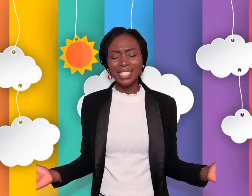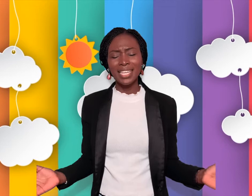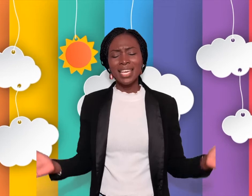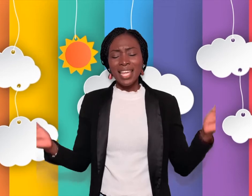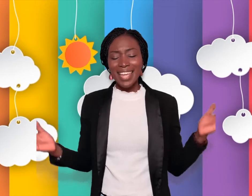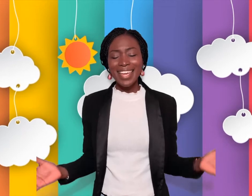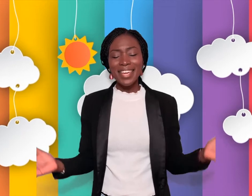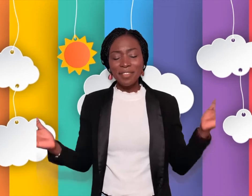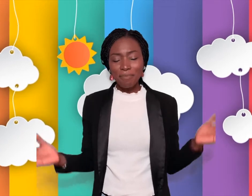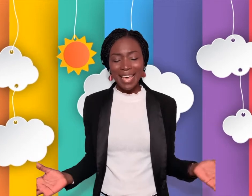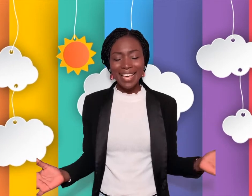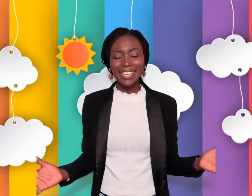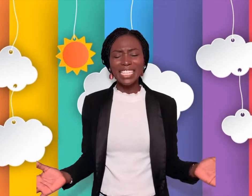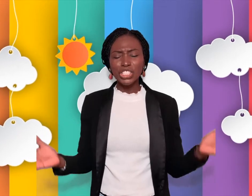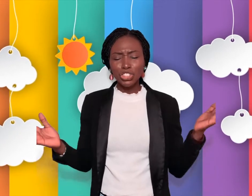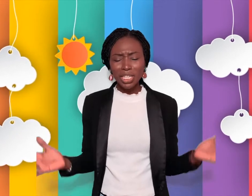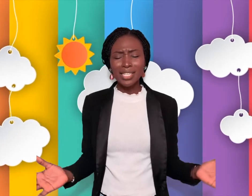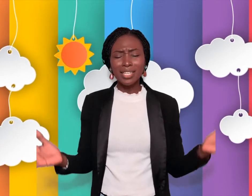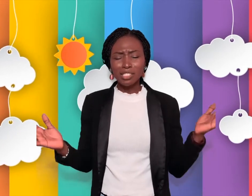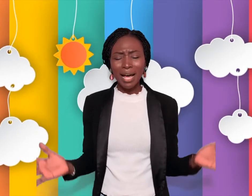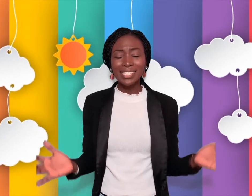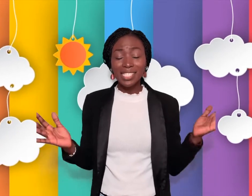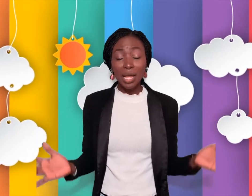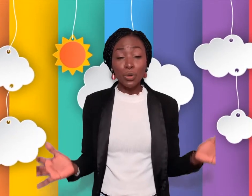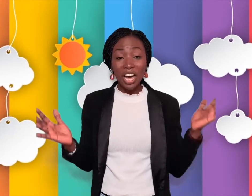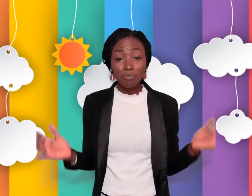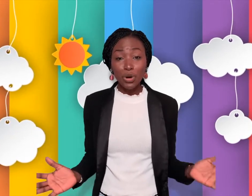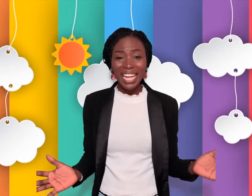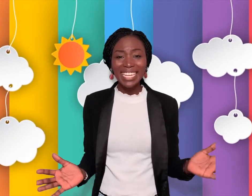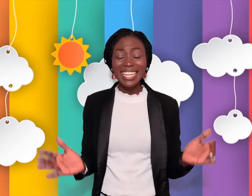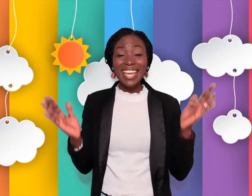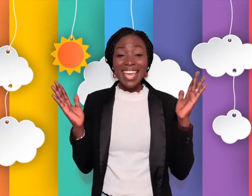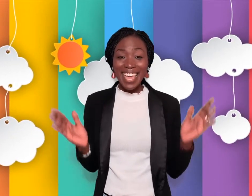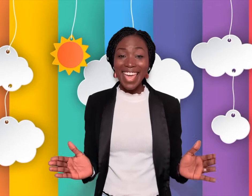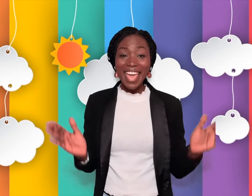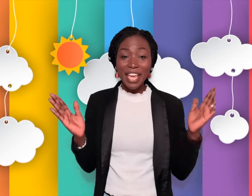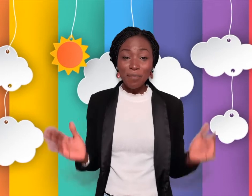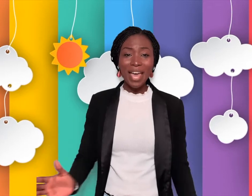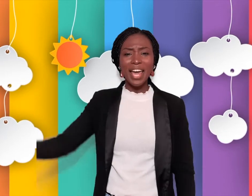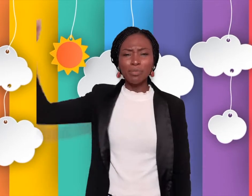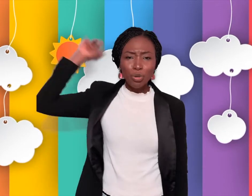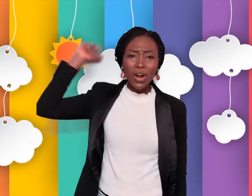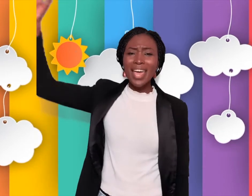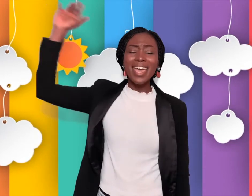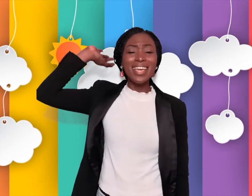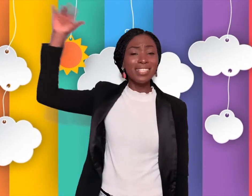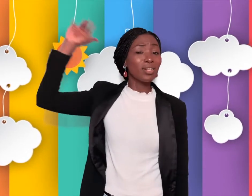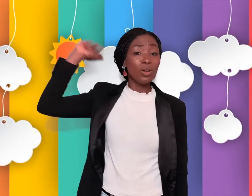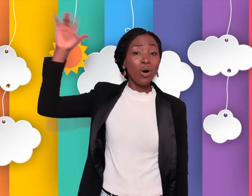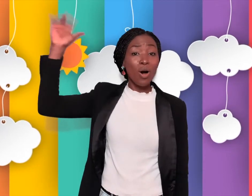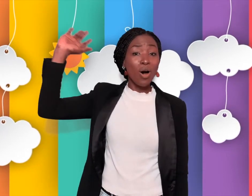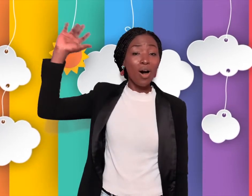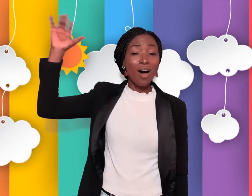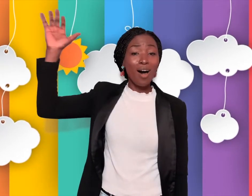prayed. Amen. In Jesus' mighty name we have prayed. Amen. Praise